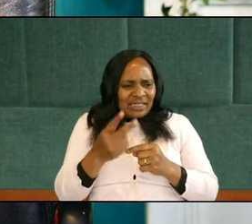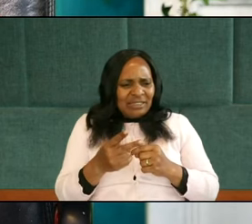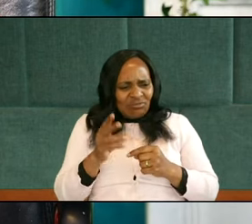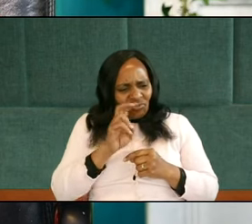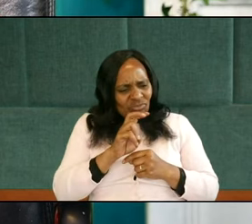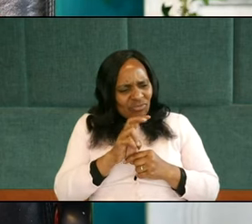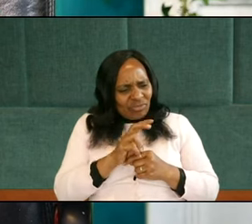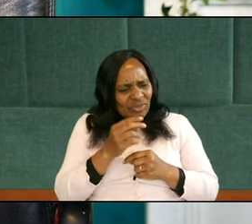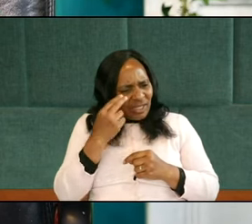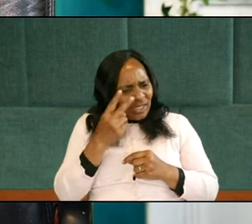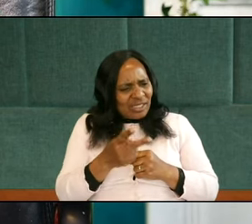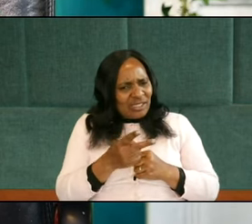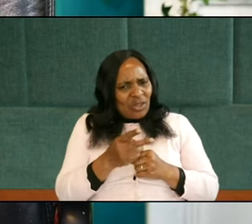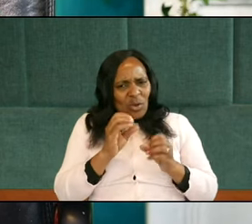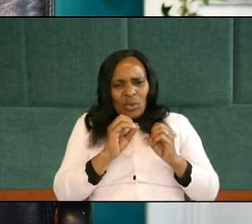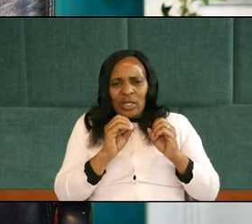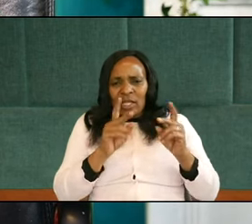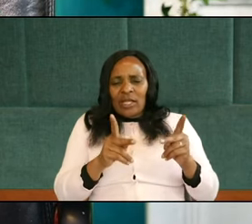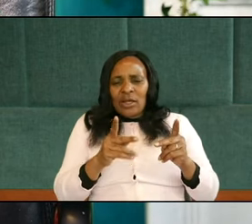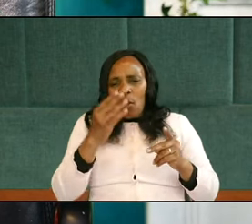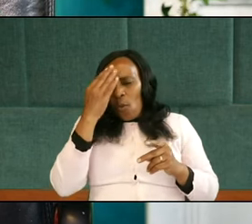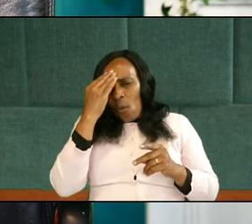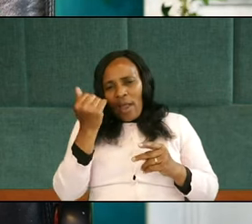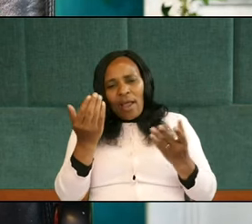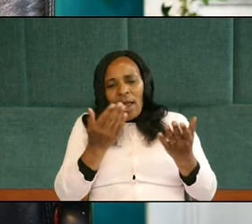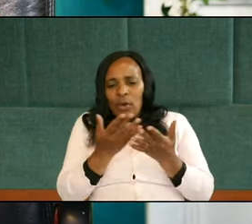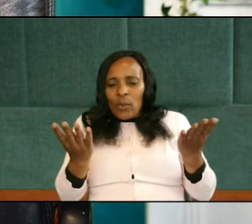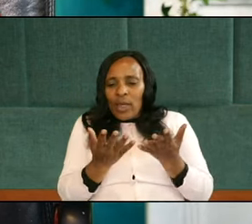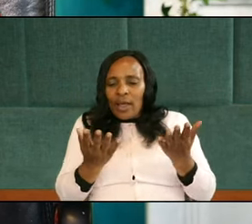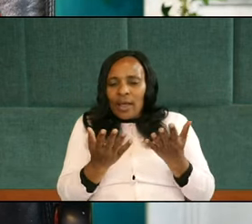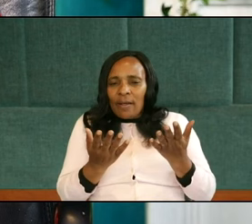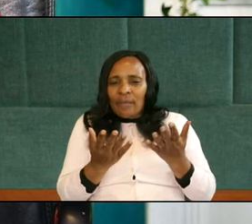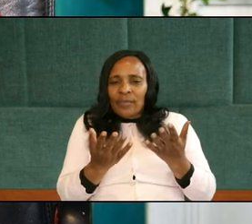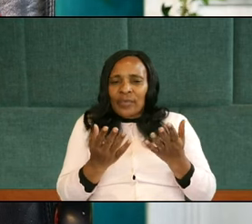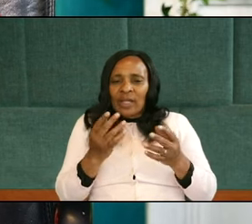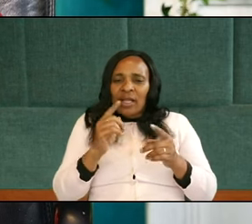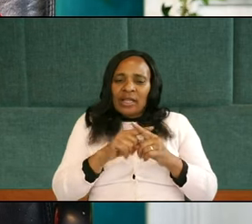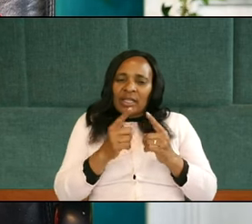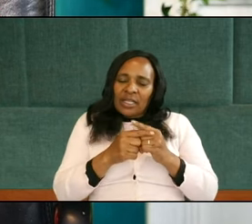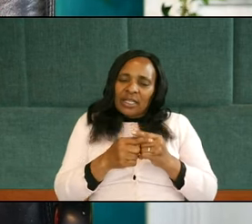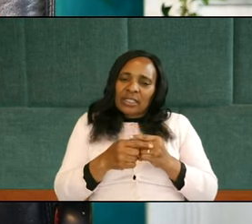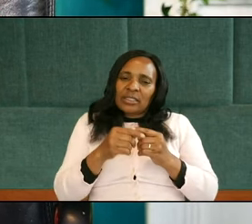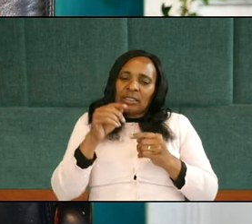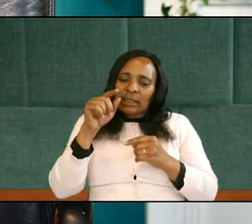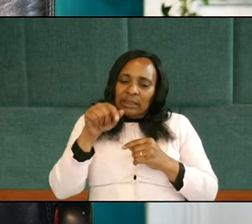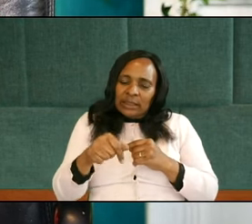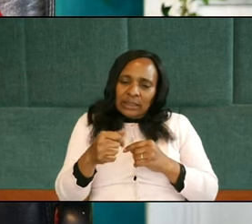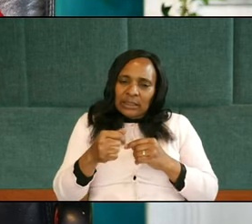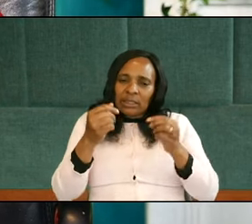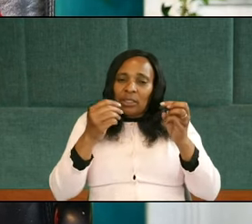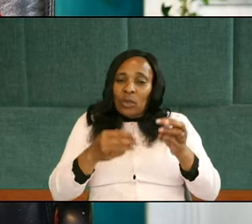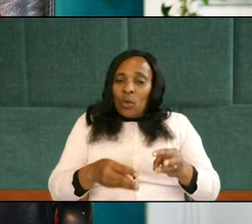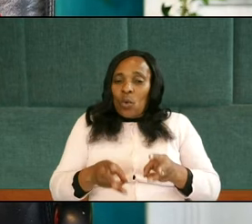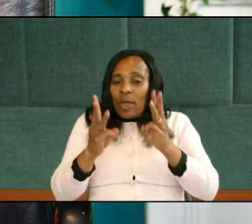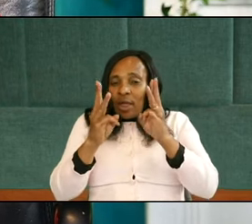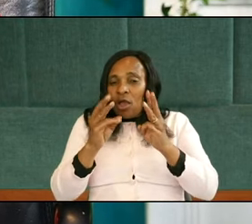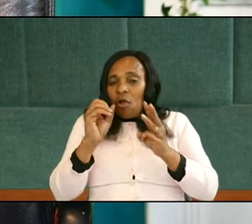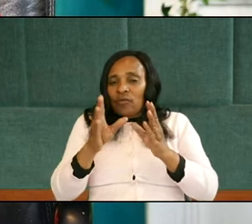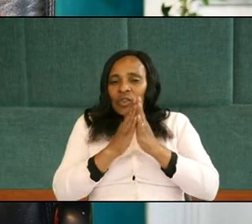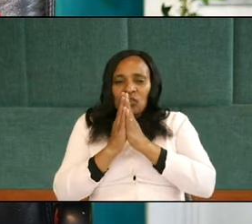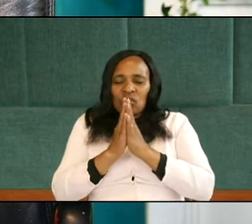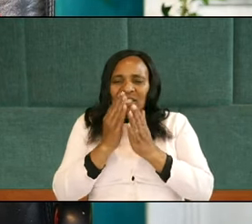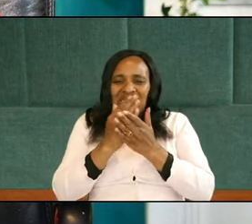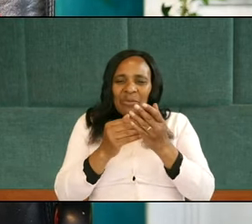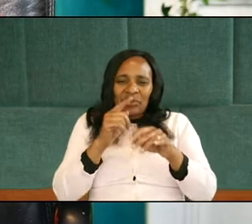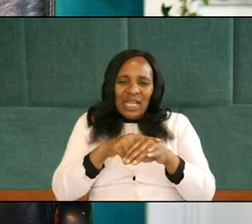grandfather looks and he says, okay, fine. So why were you taking this pen knife? Anyway, the point of this story is, sometimes we